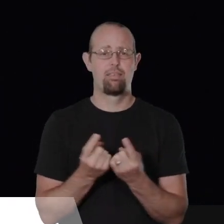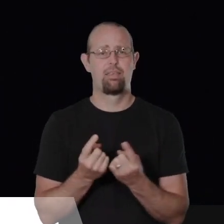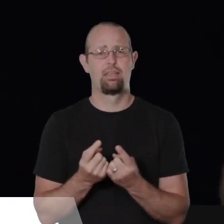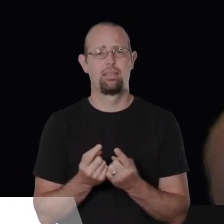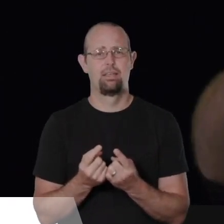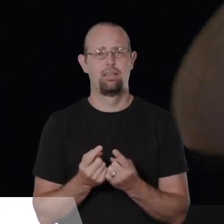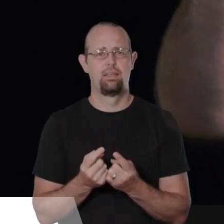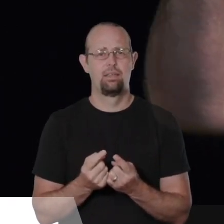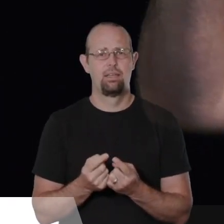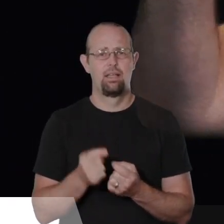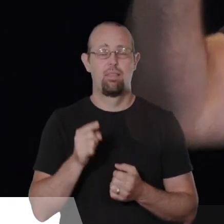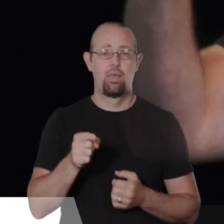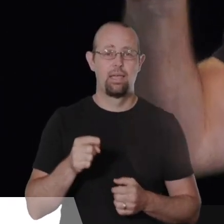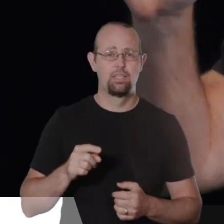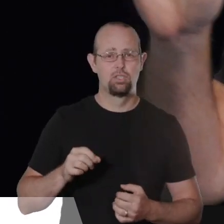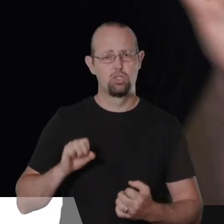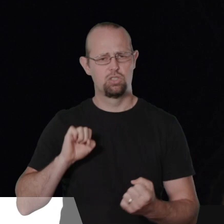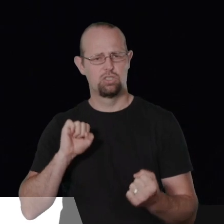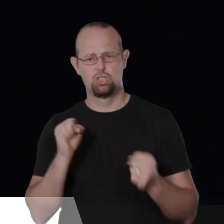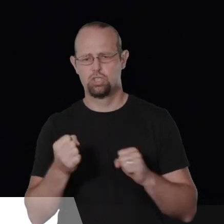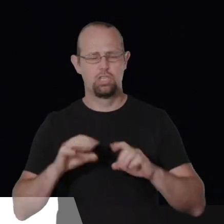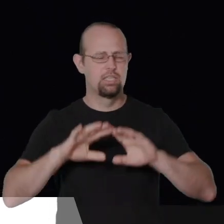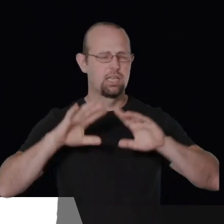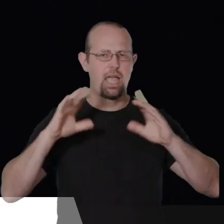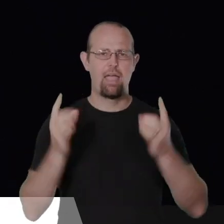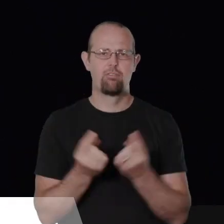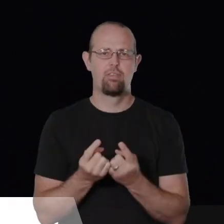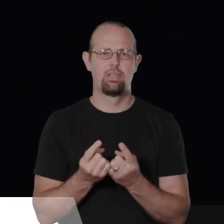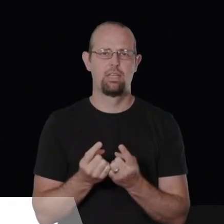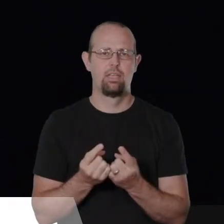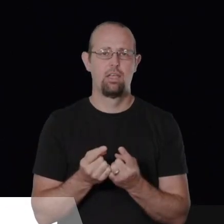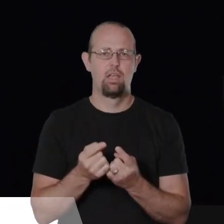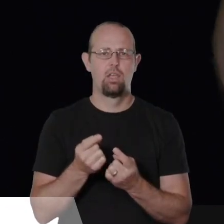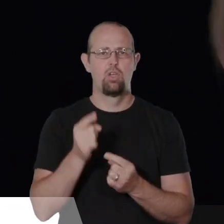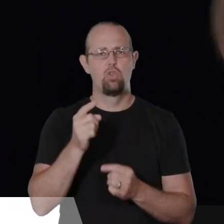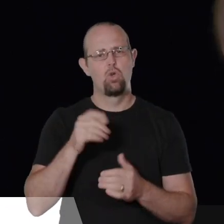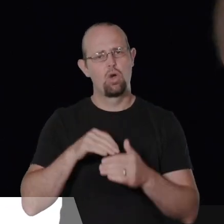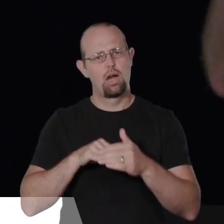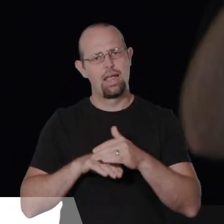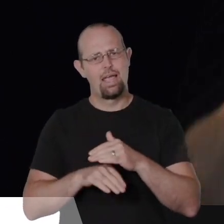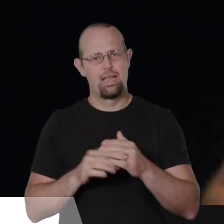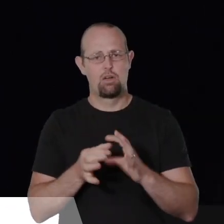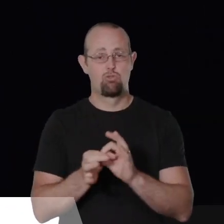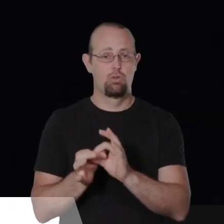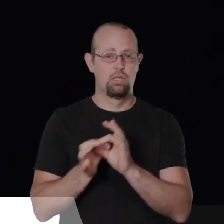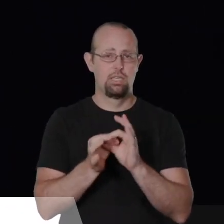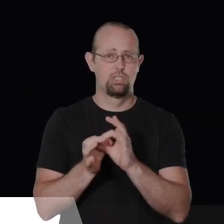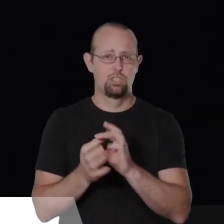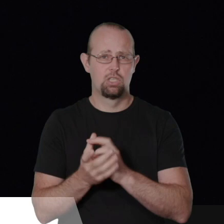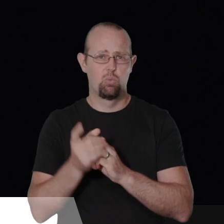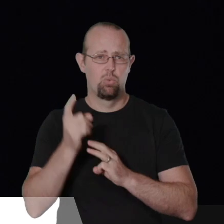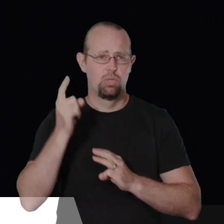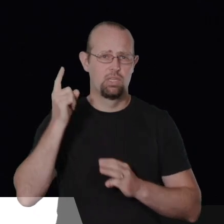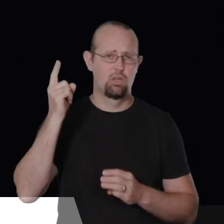did something that is going to change everything. You are now in a relationship with the God who created you and the God who loves